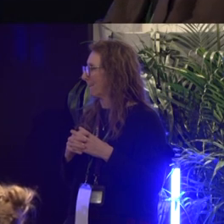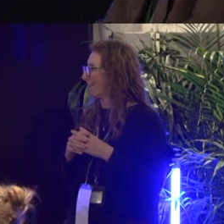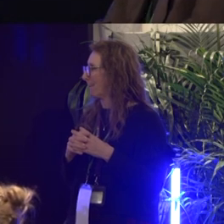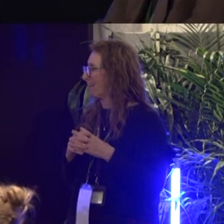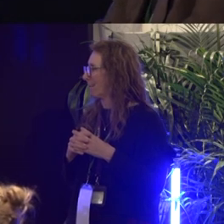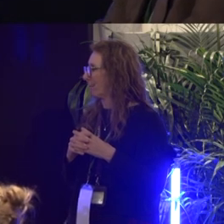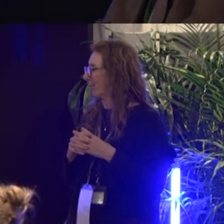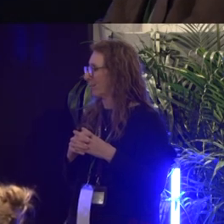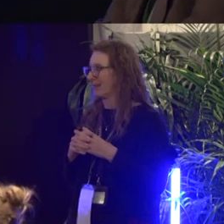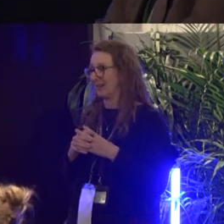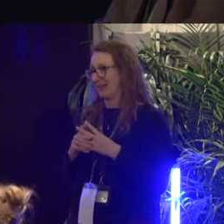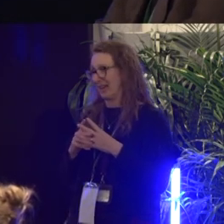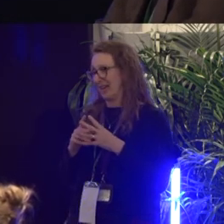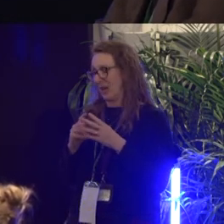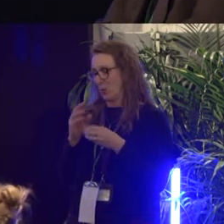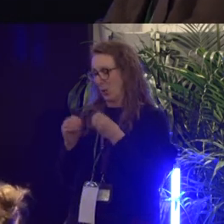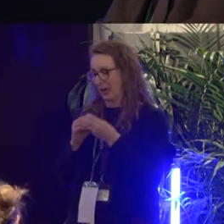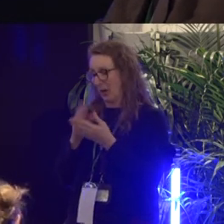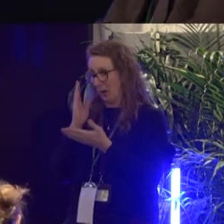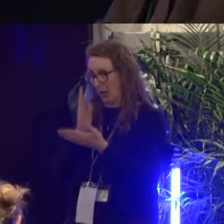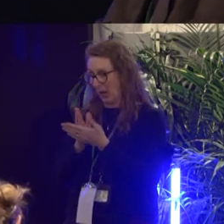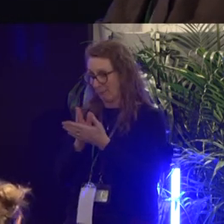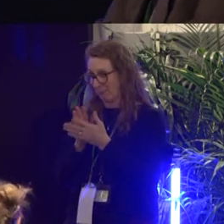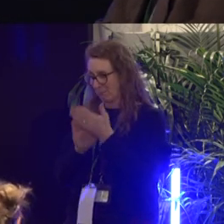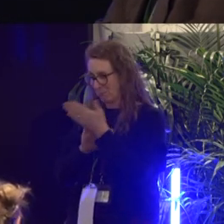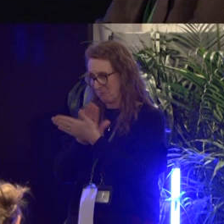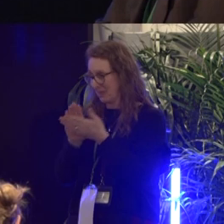Defining terms is hard, but